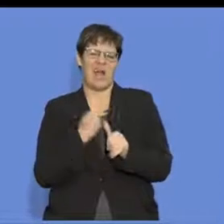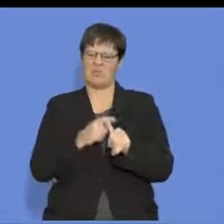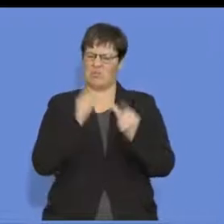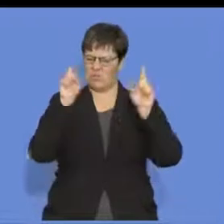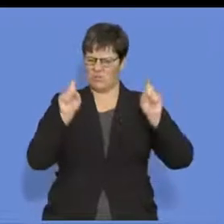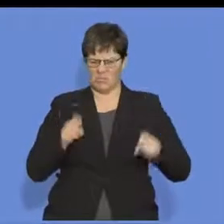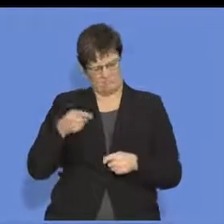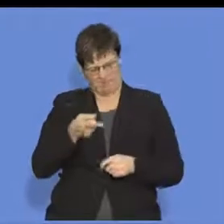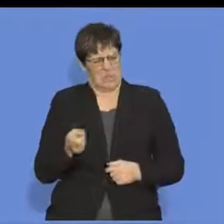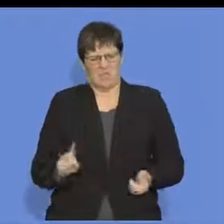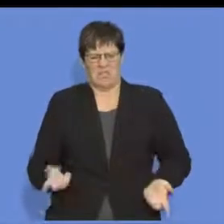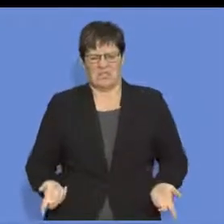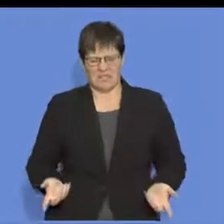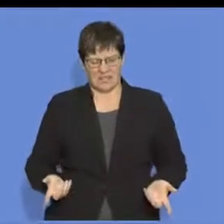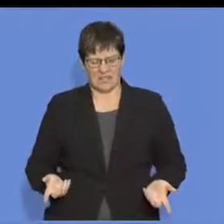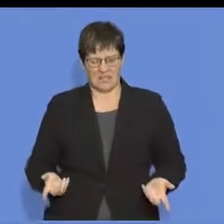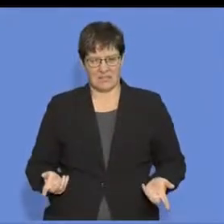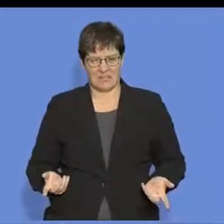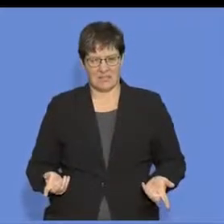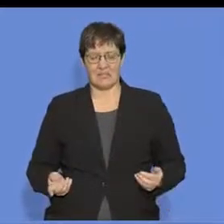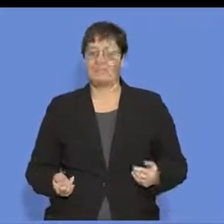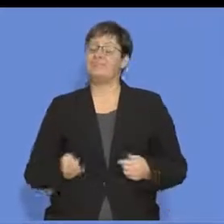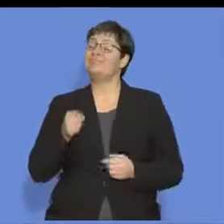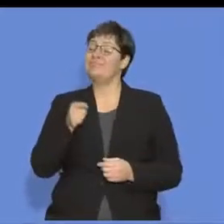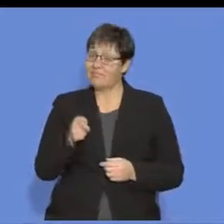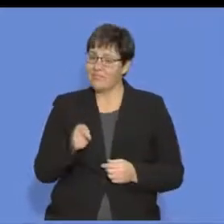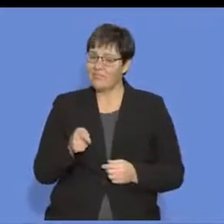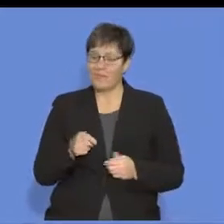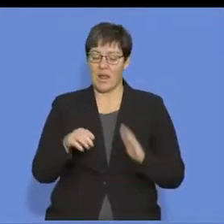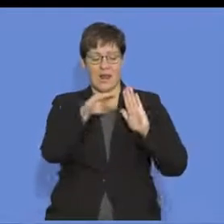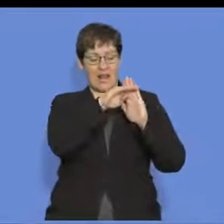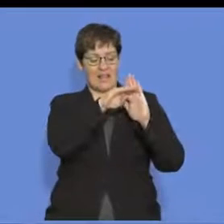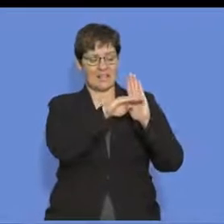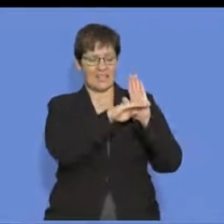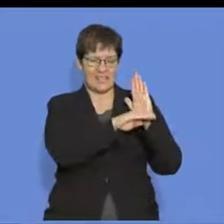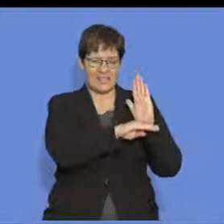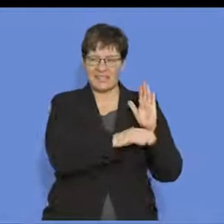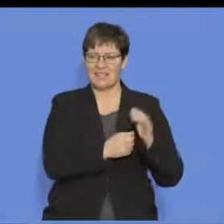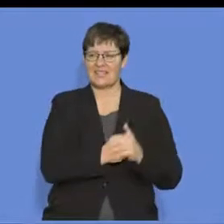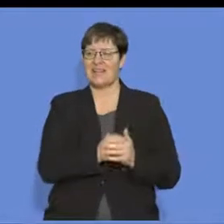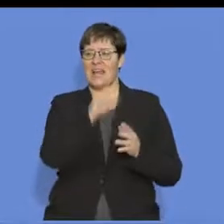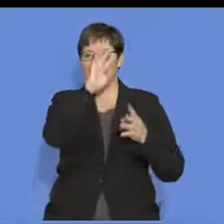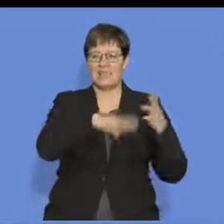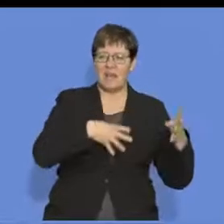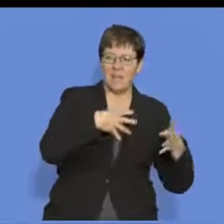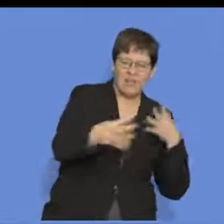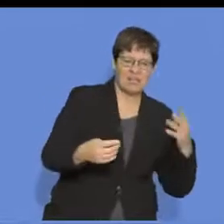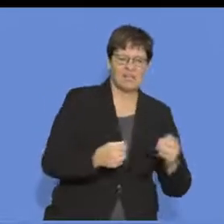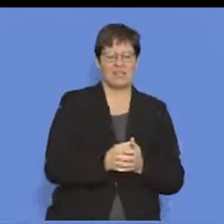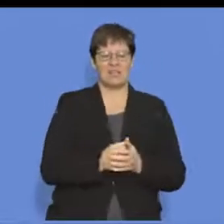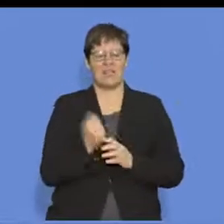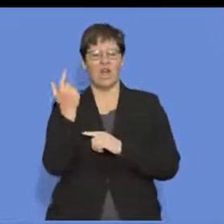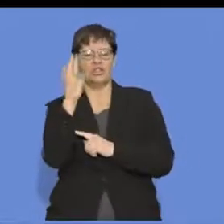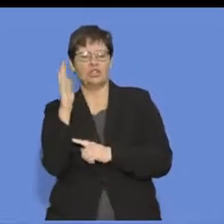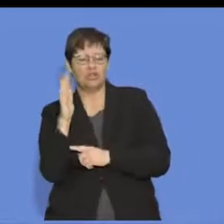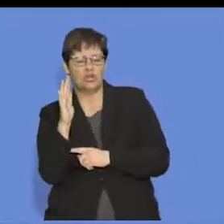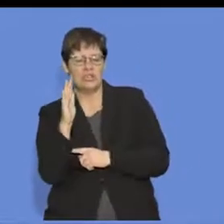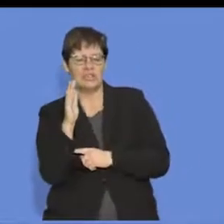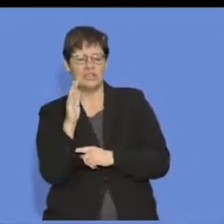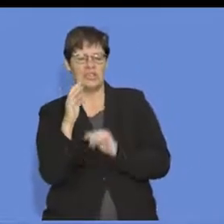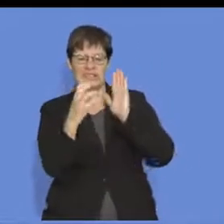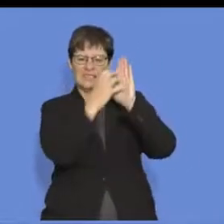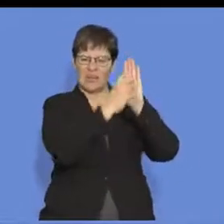principle? We can use list, table, and tree diagrams to work out the